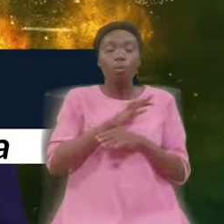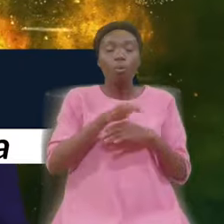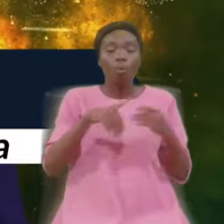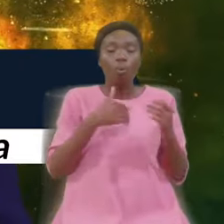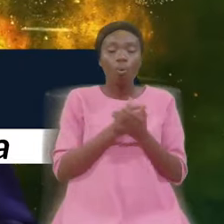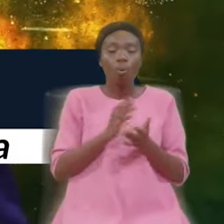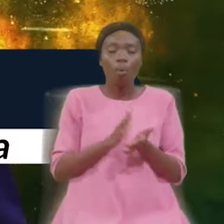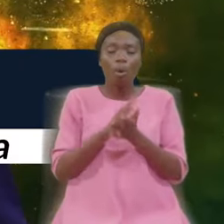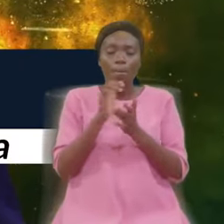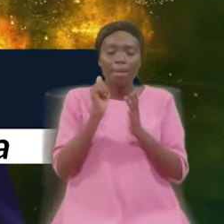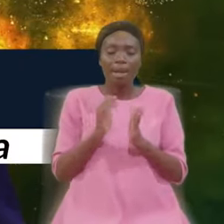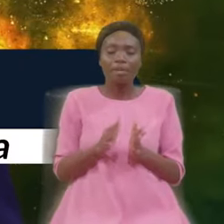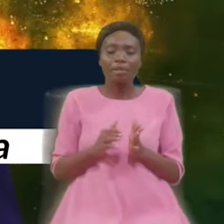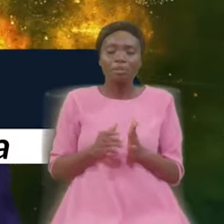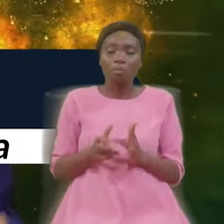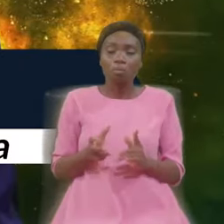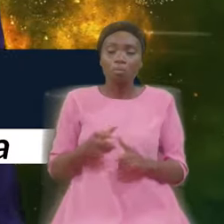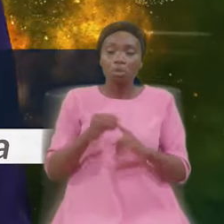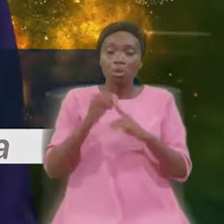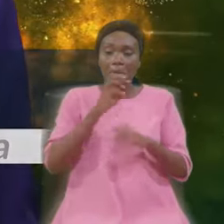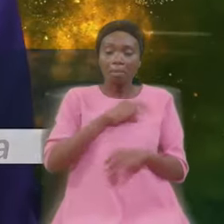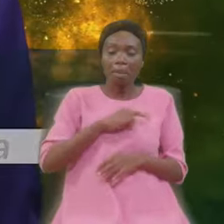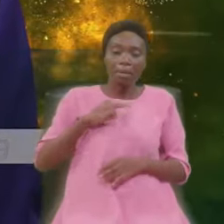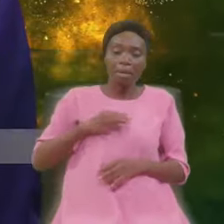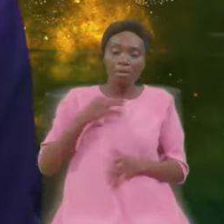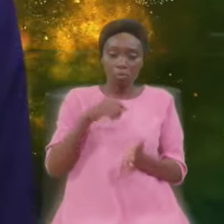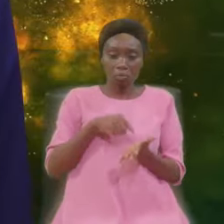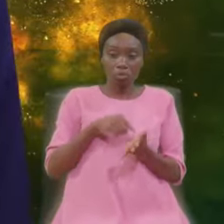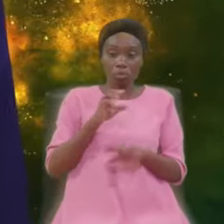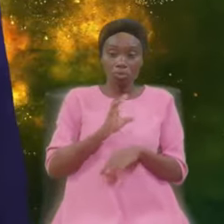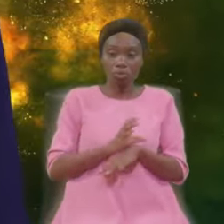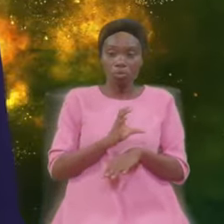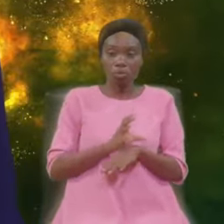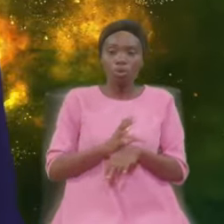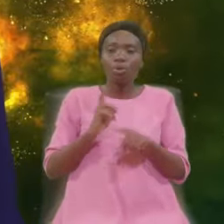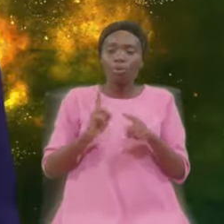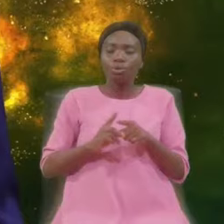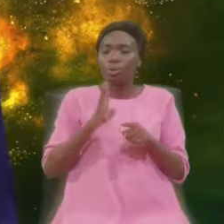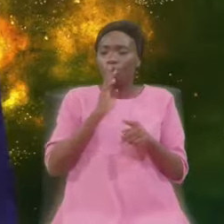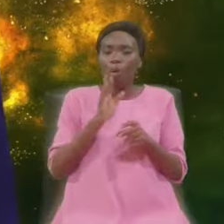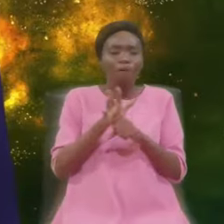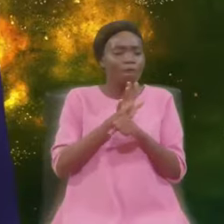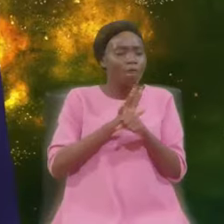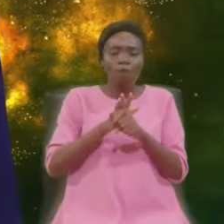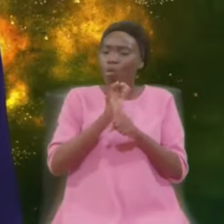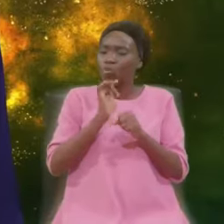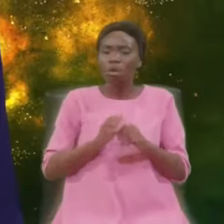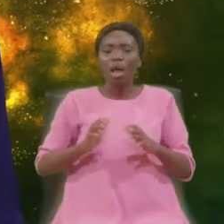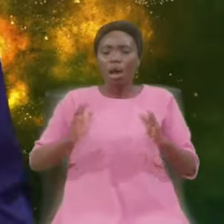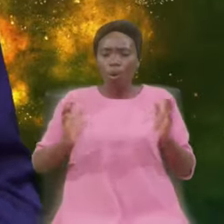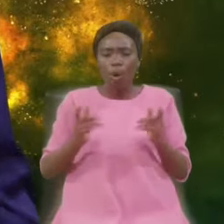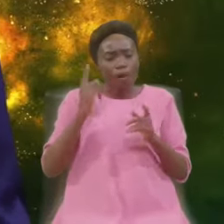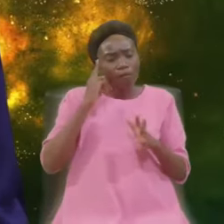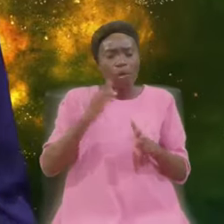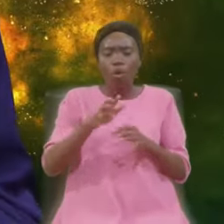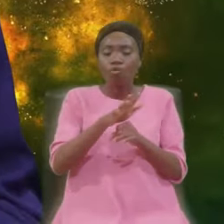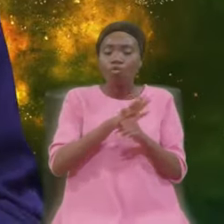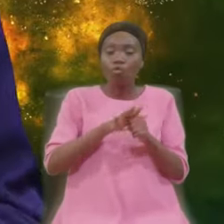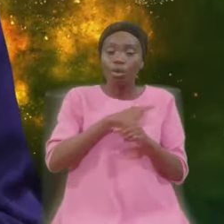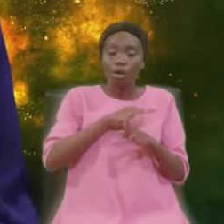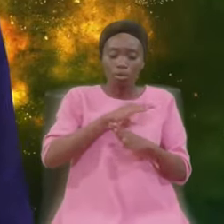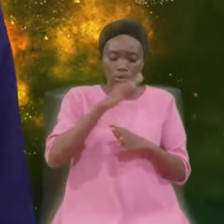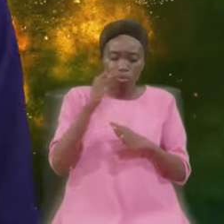believers, especially members of this church, to be fully mobilized for full and